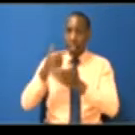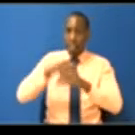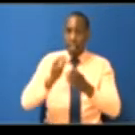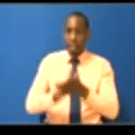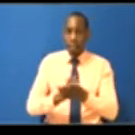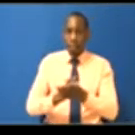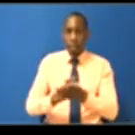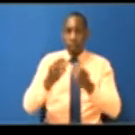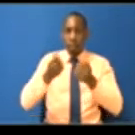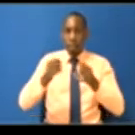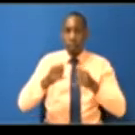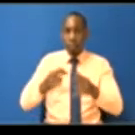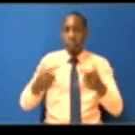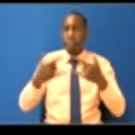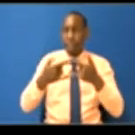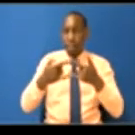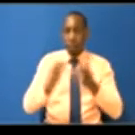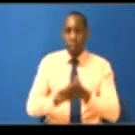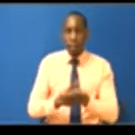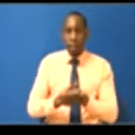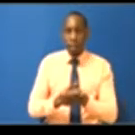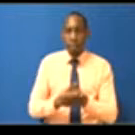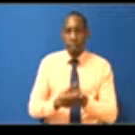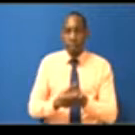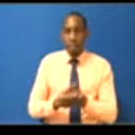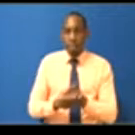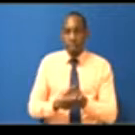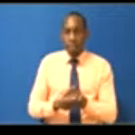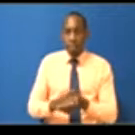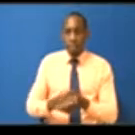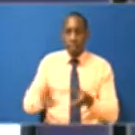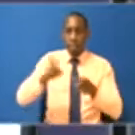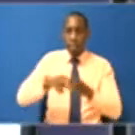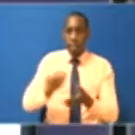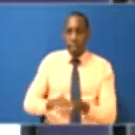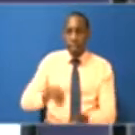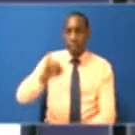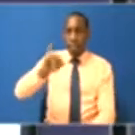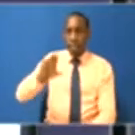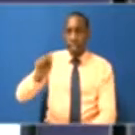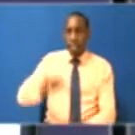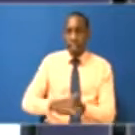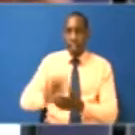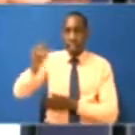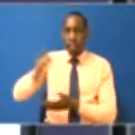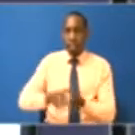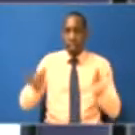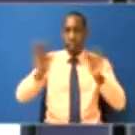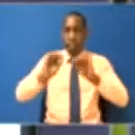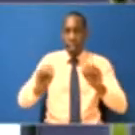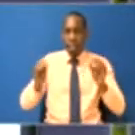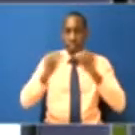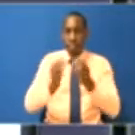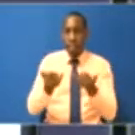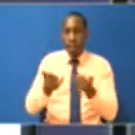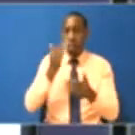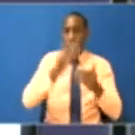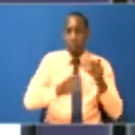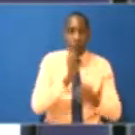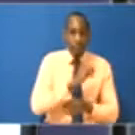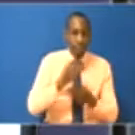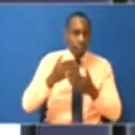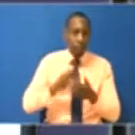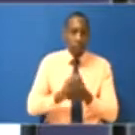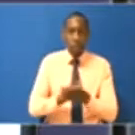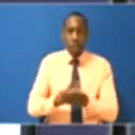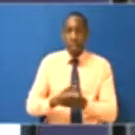the implementation gap i sit on the county budget economic forum i used to it kind of fizzled out this is a